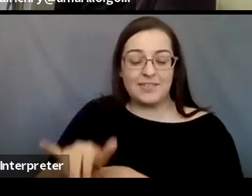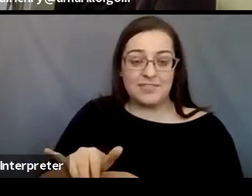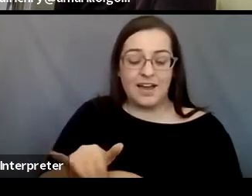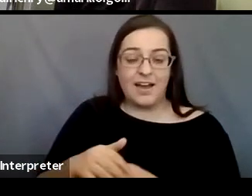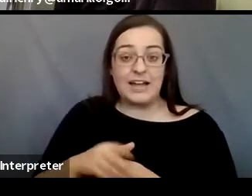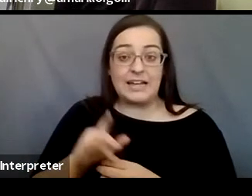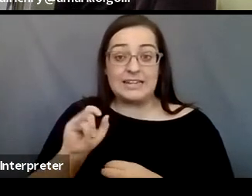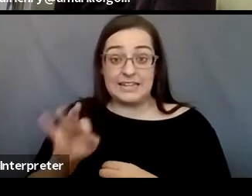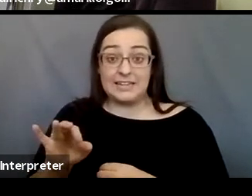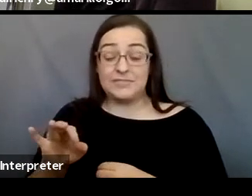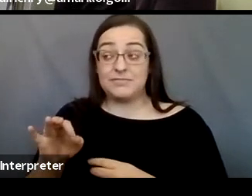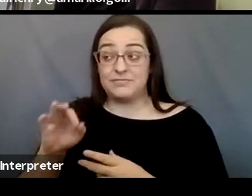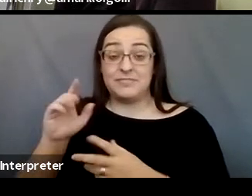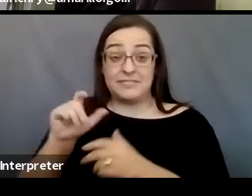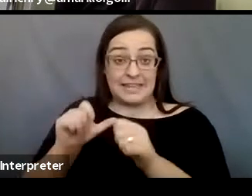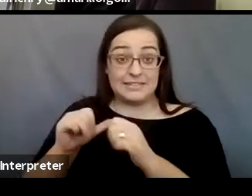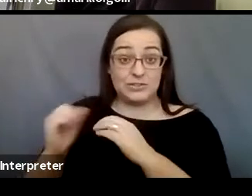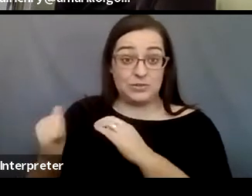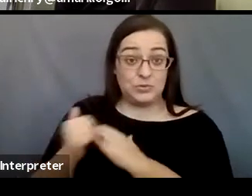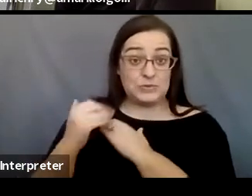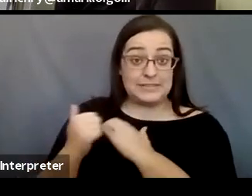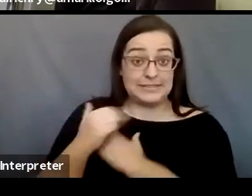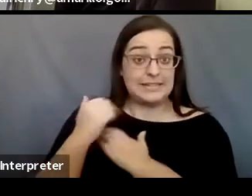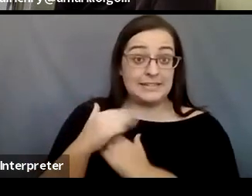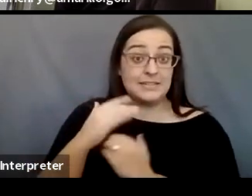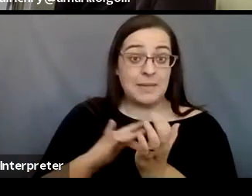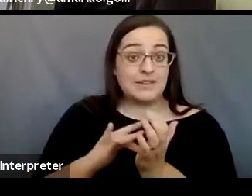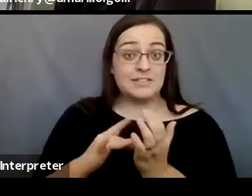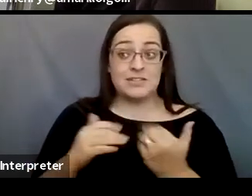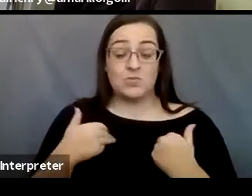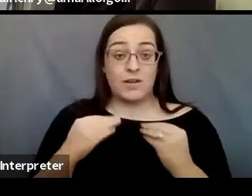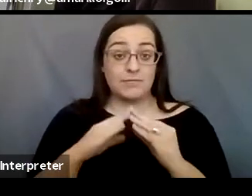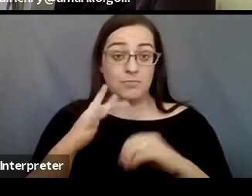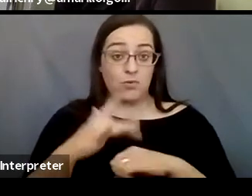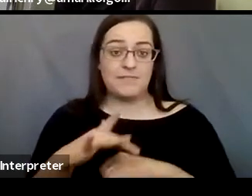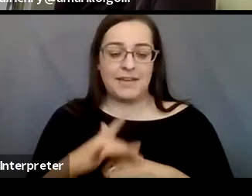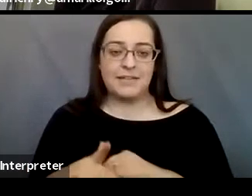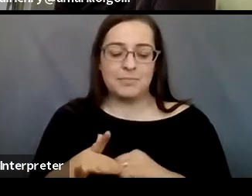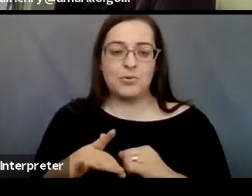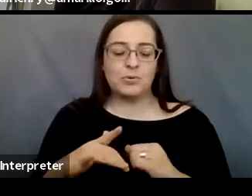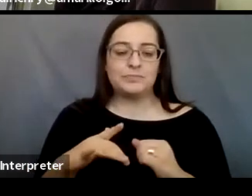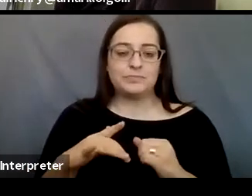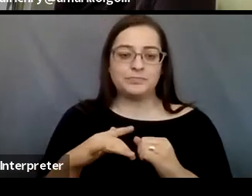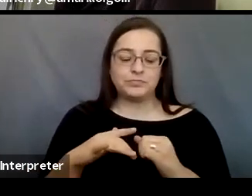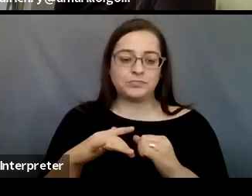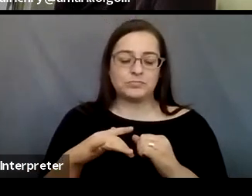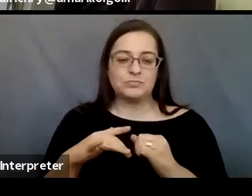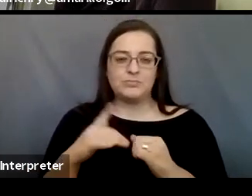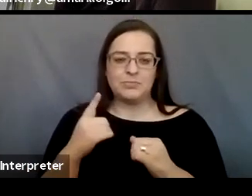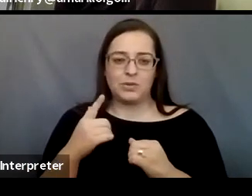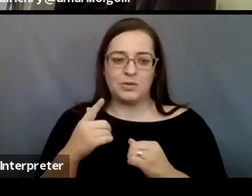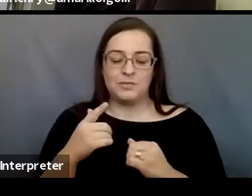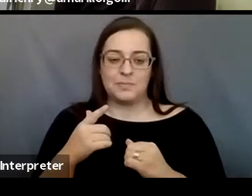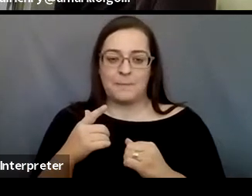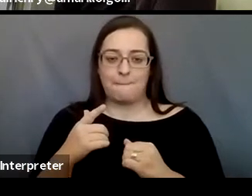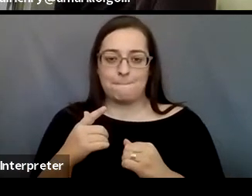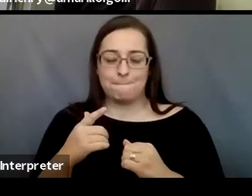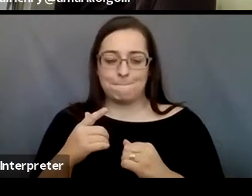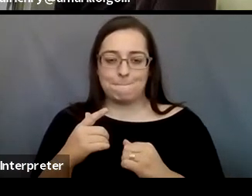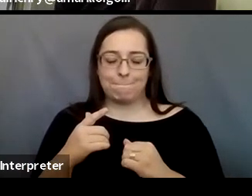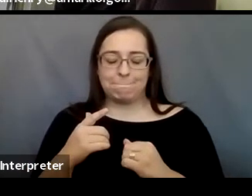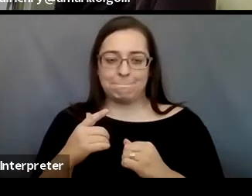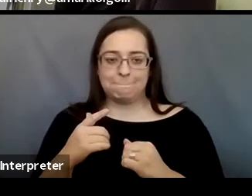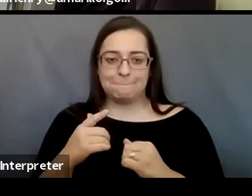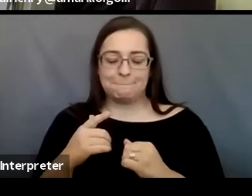allocation continues to come in those similar numbers. And we have to dedicate really 100% of our